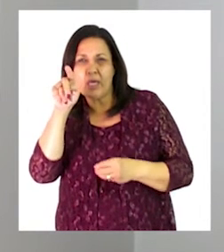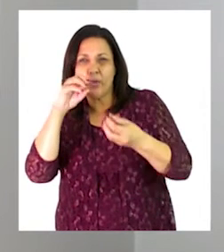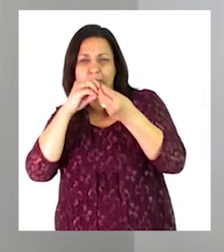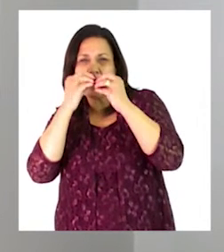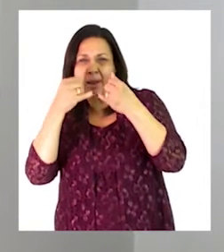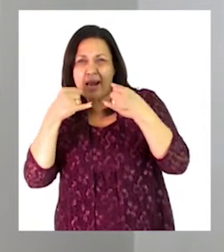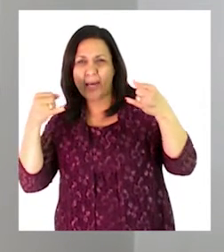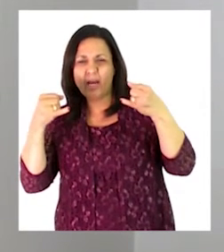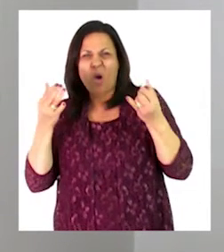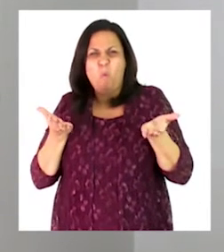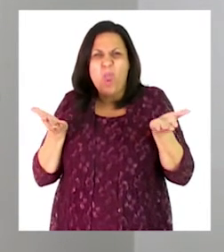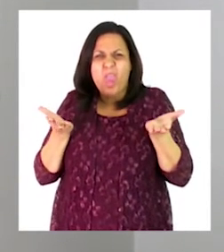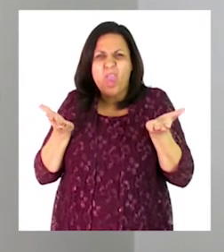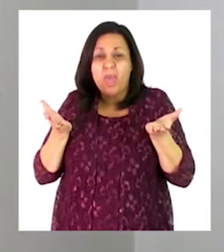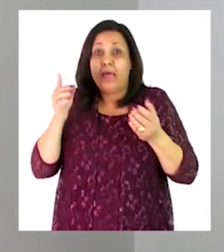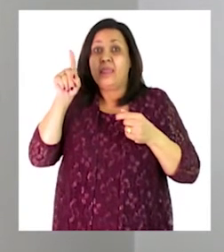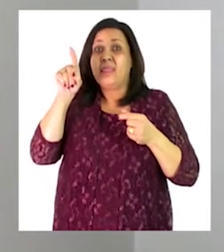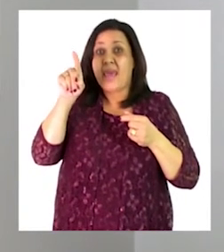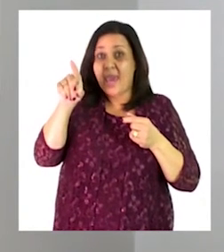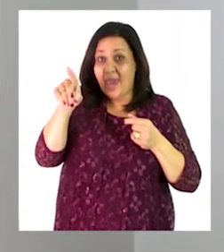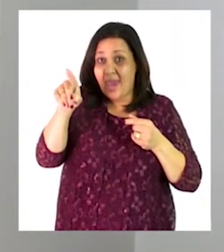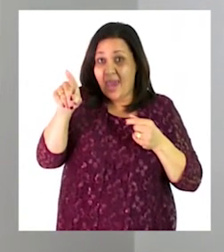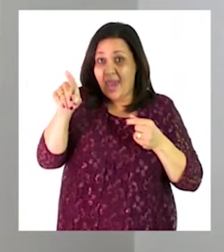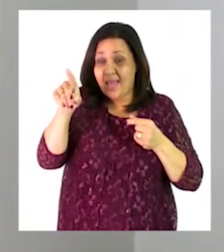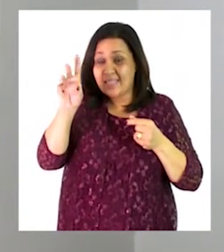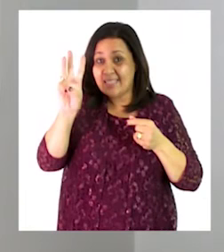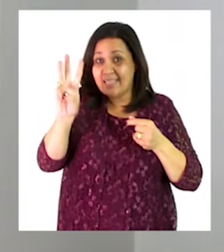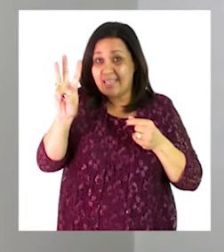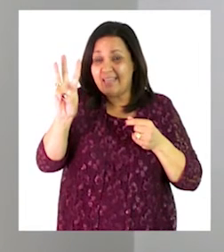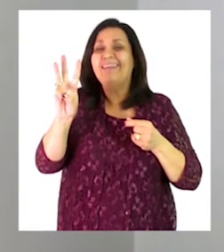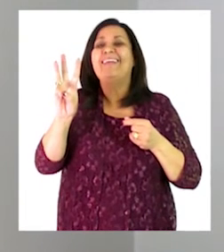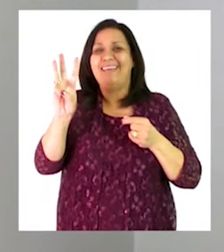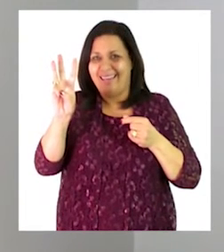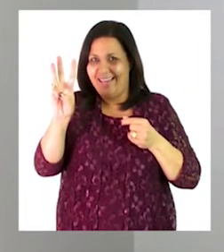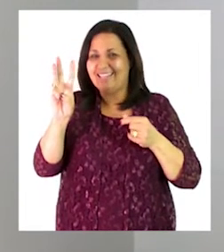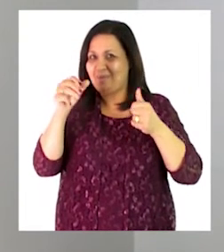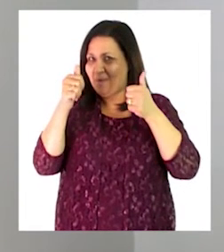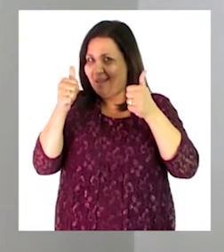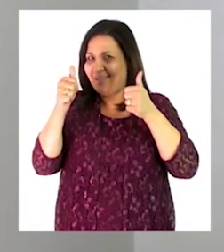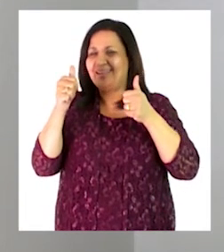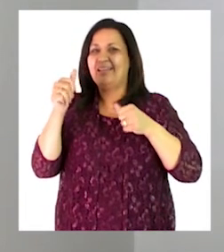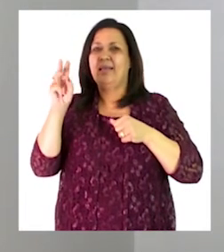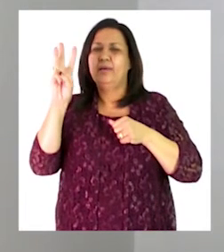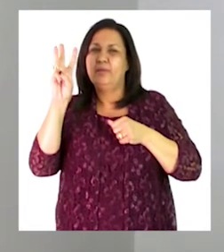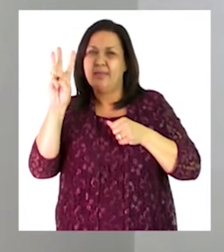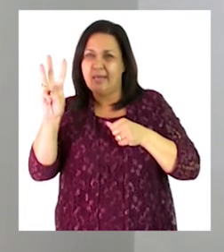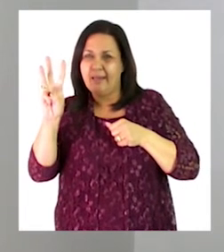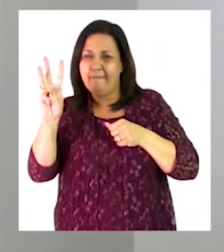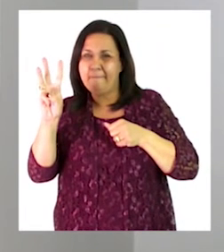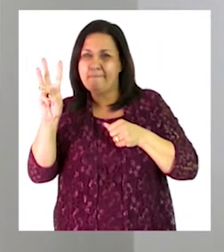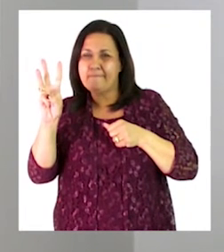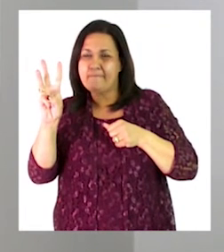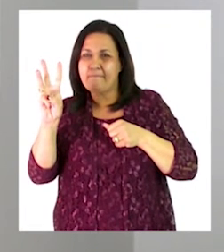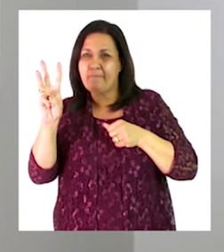and find where 3 is. Can you point and show me where 3 is? Well done. Right from there,